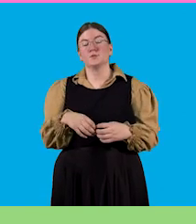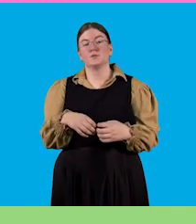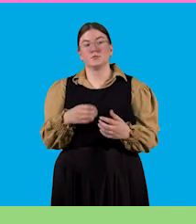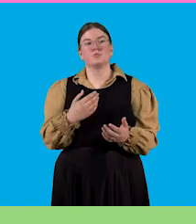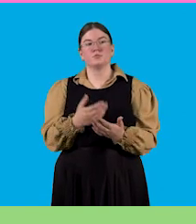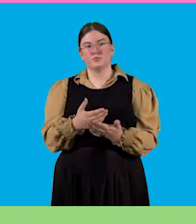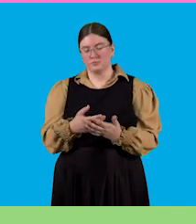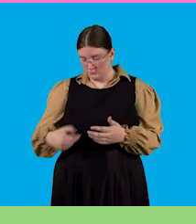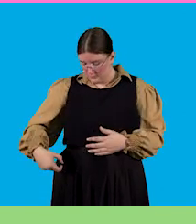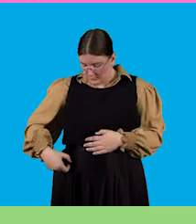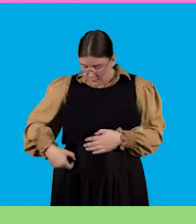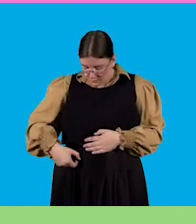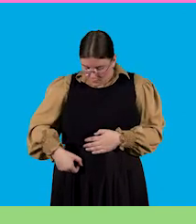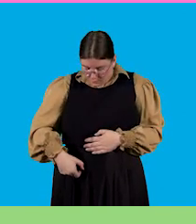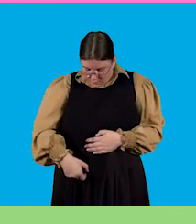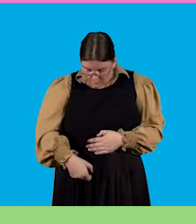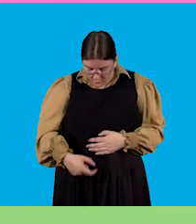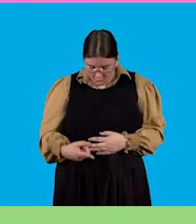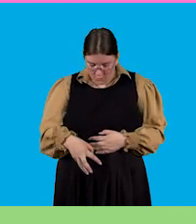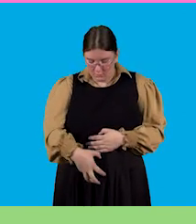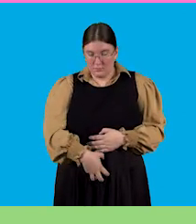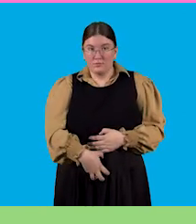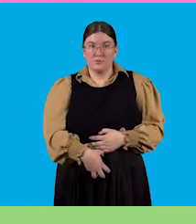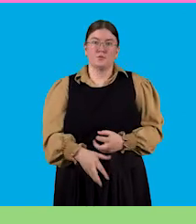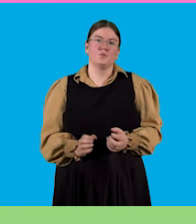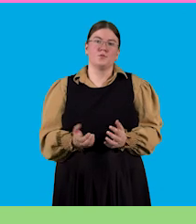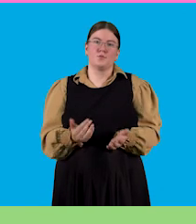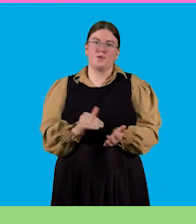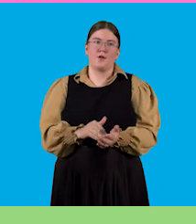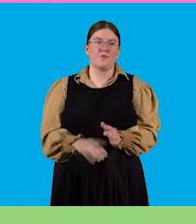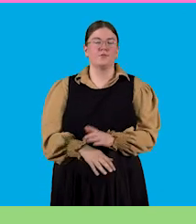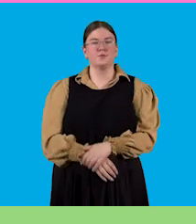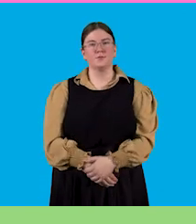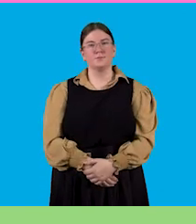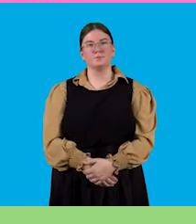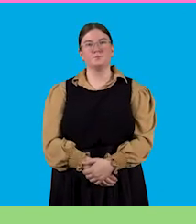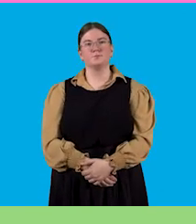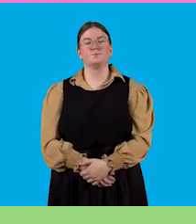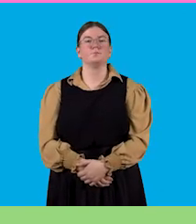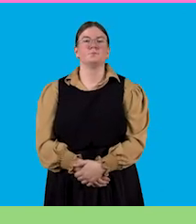the ovum has to follow to reach the uterus.